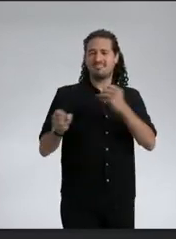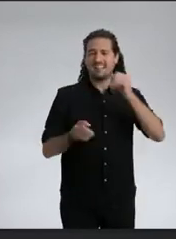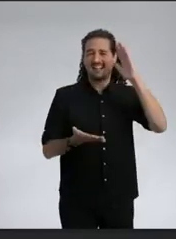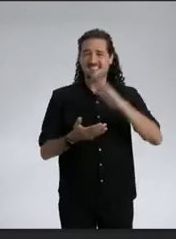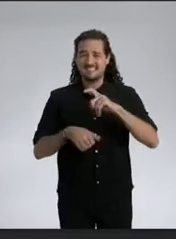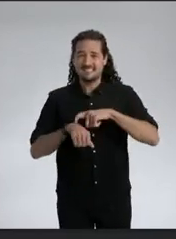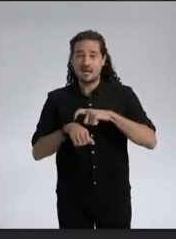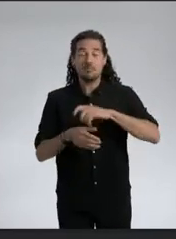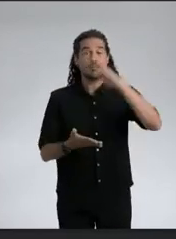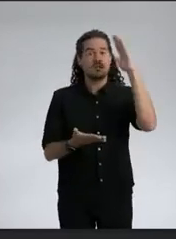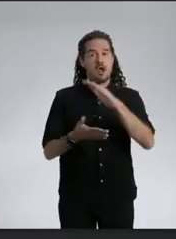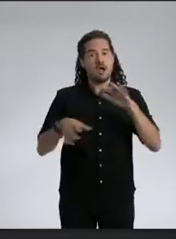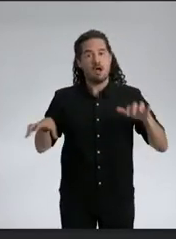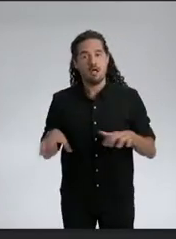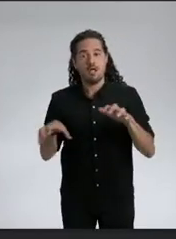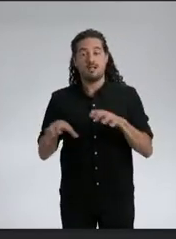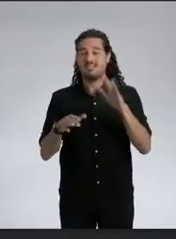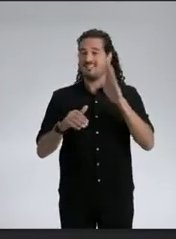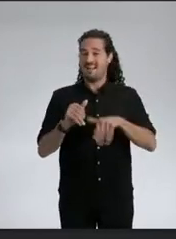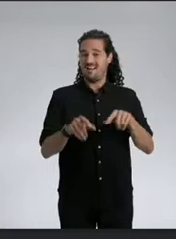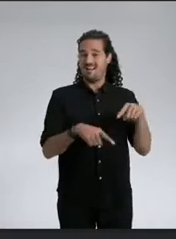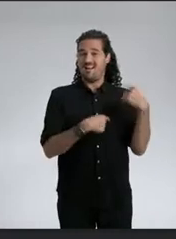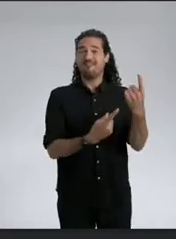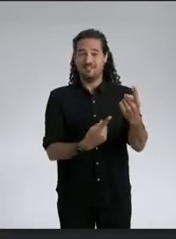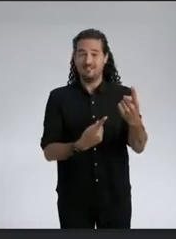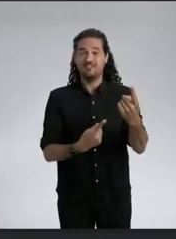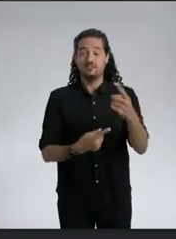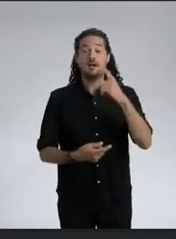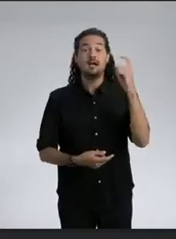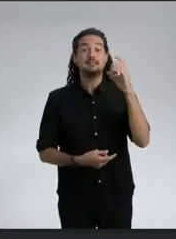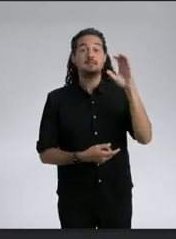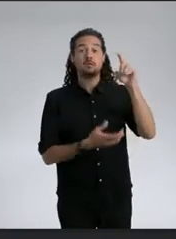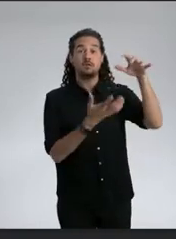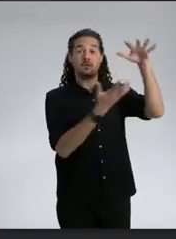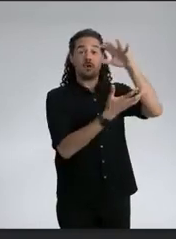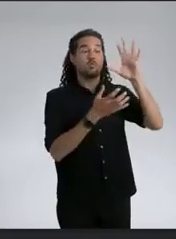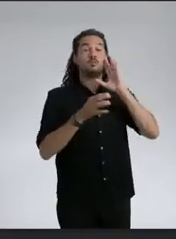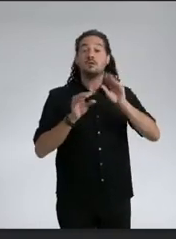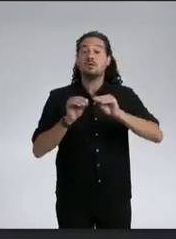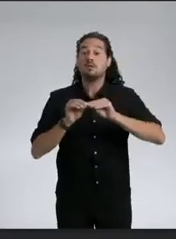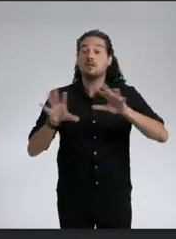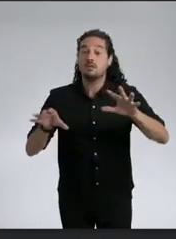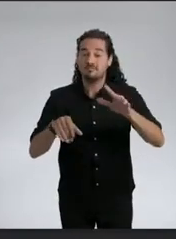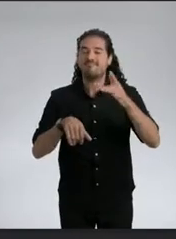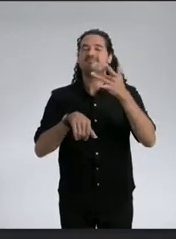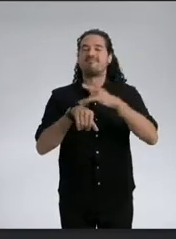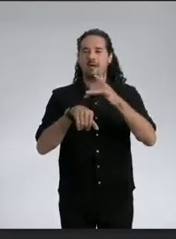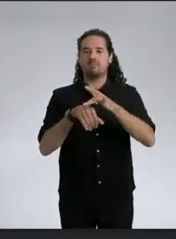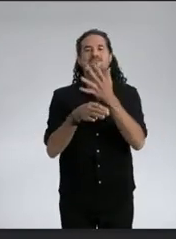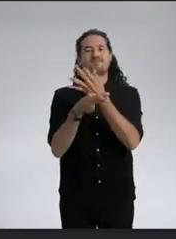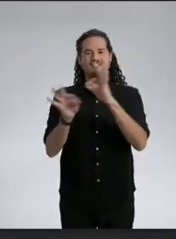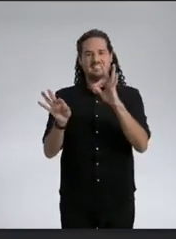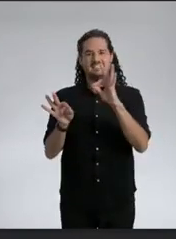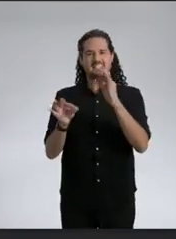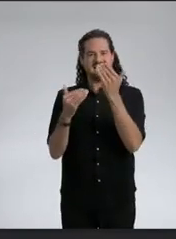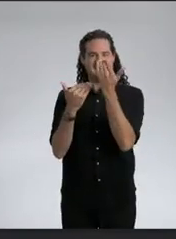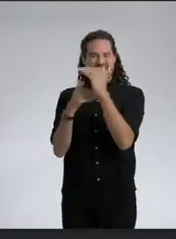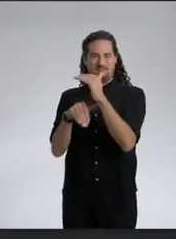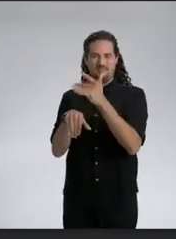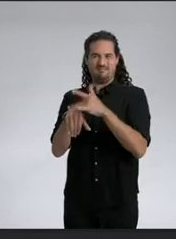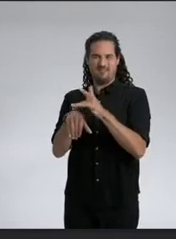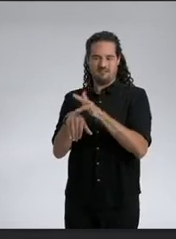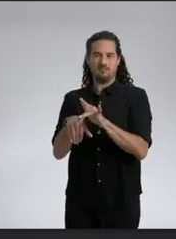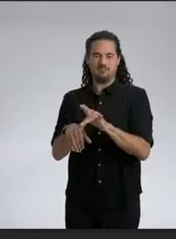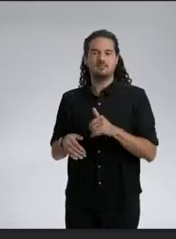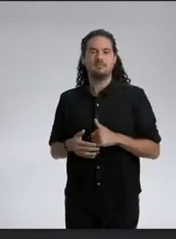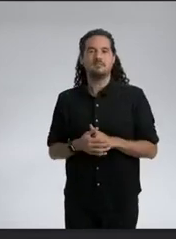ever. Xcode Cloud will initially be available as a free, limited beta. Developer program account holders can sign